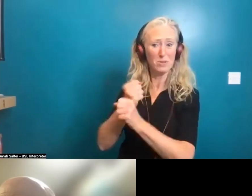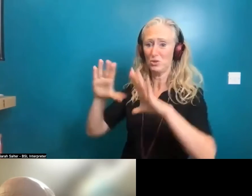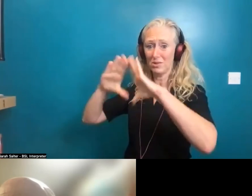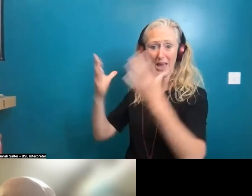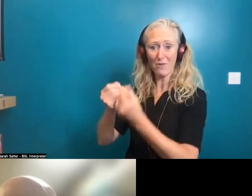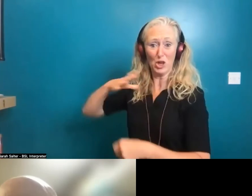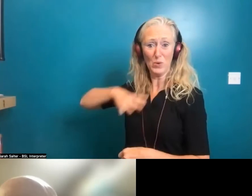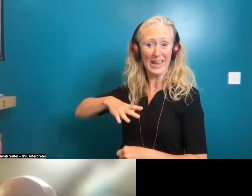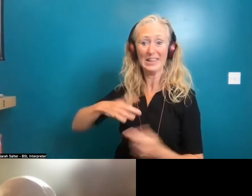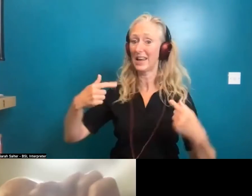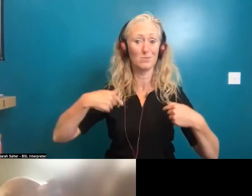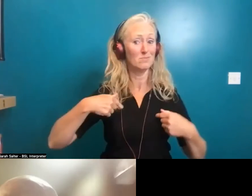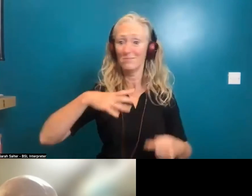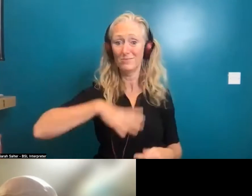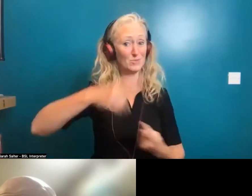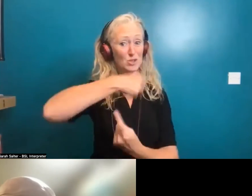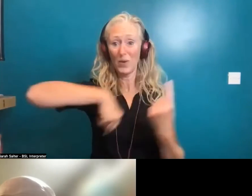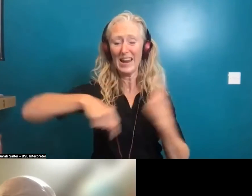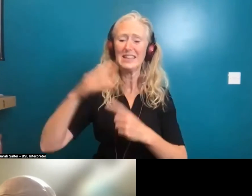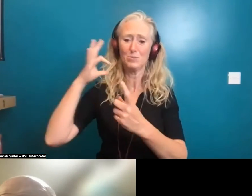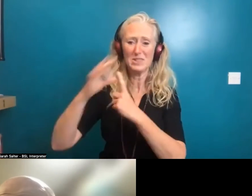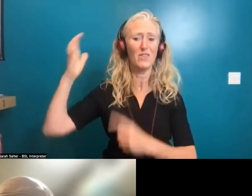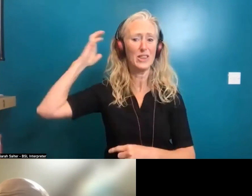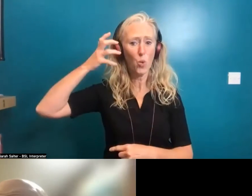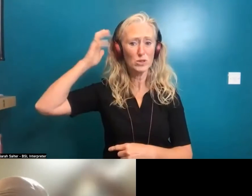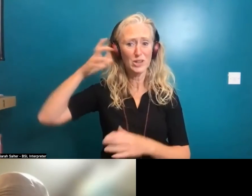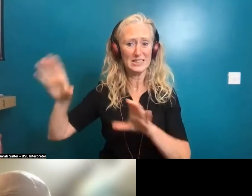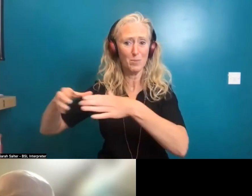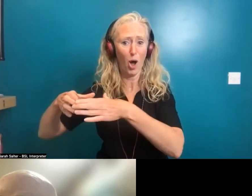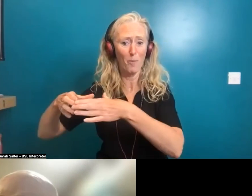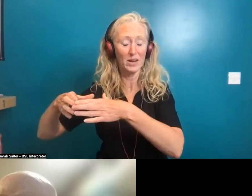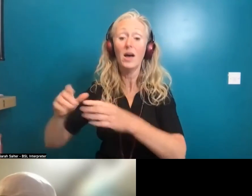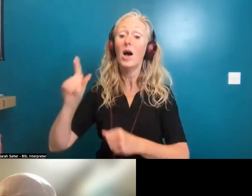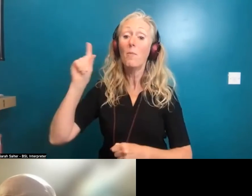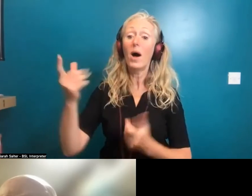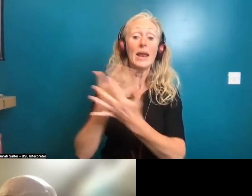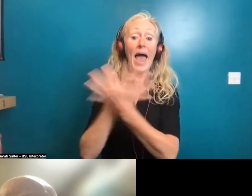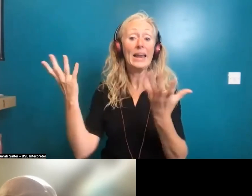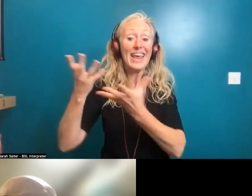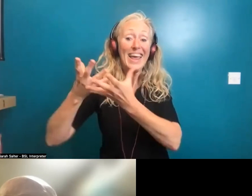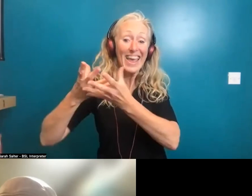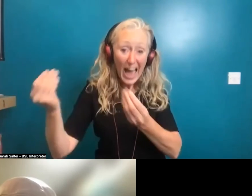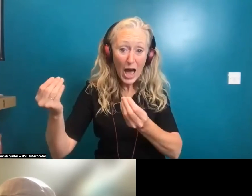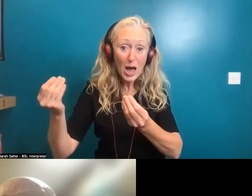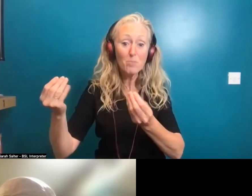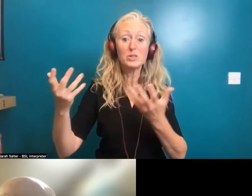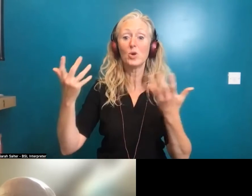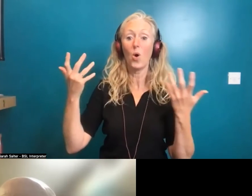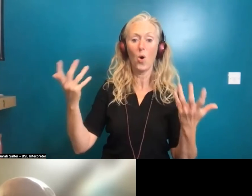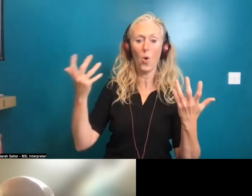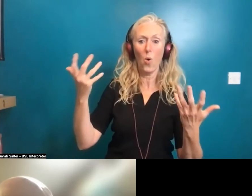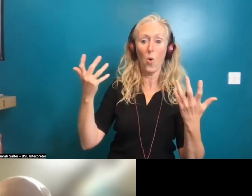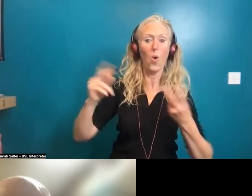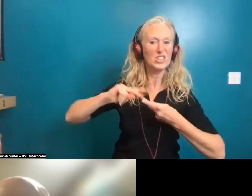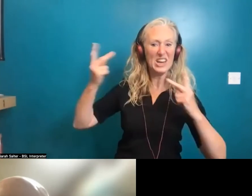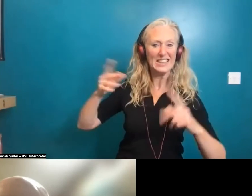that. So we're really there just to plug the gaps in either your knowledge or to help make a diagnosis. And we get some, you know, rare,